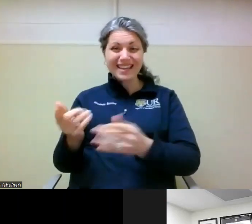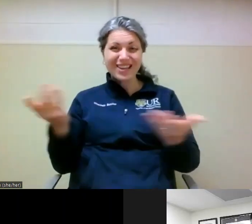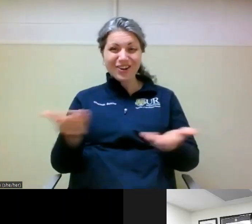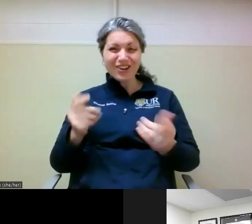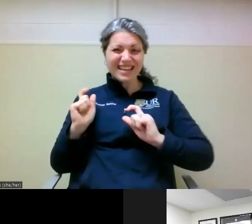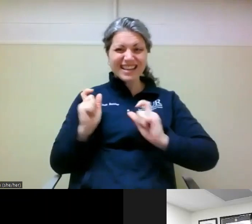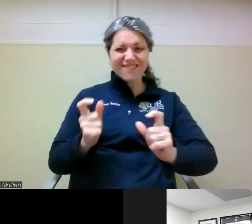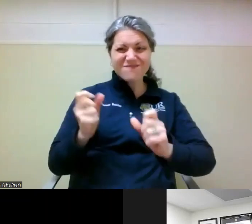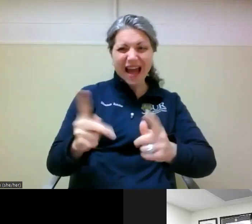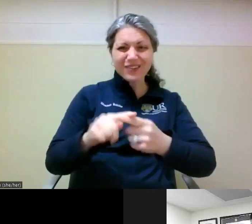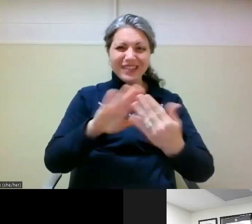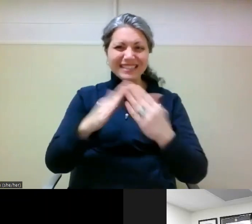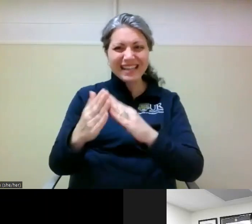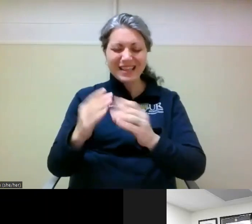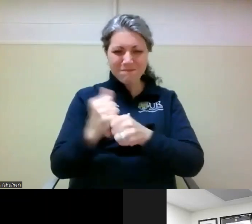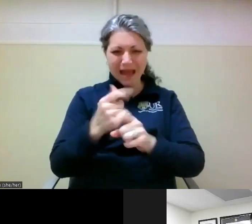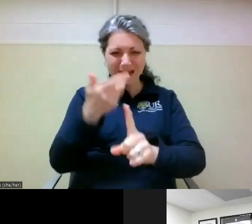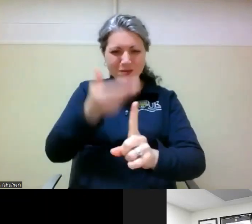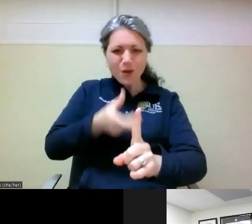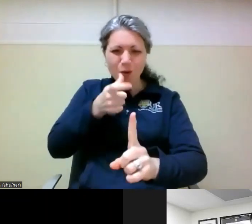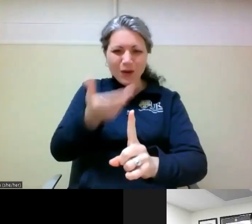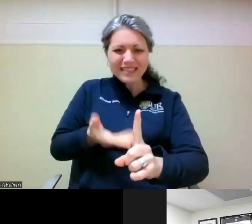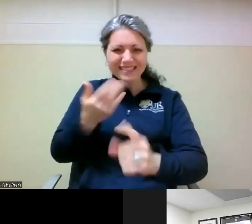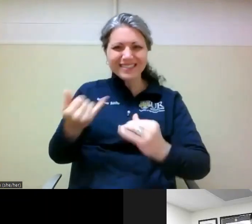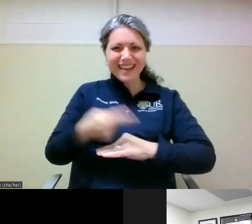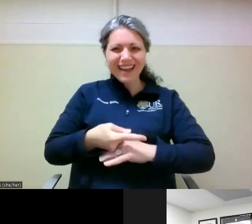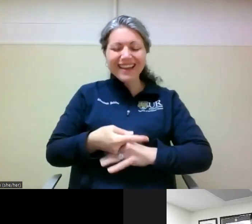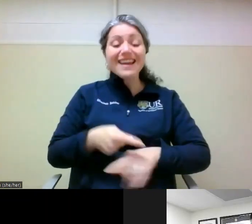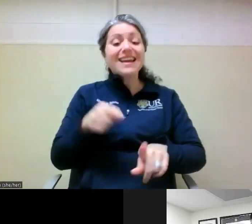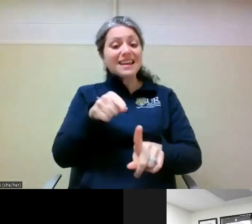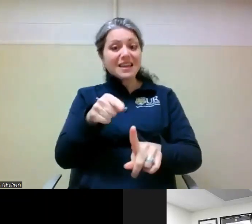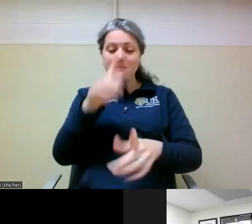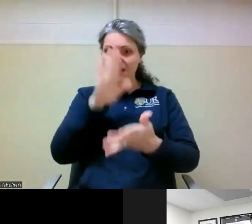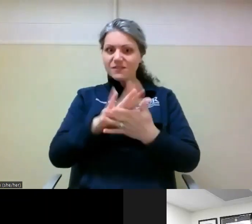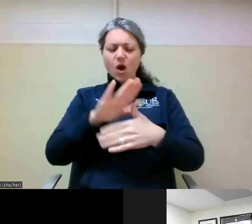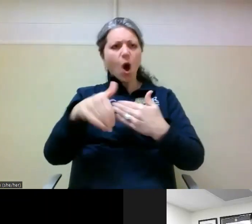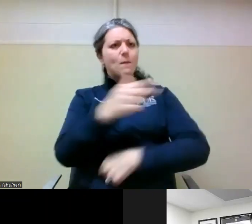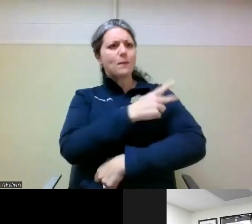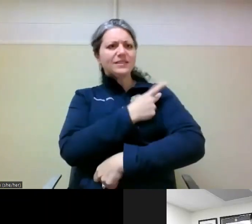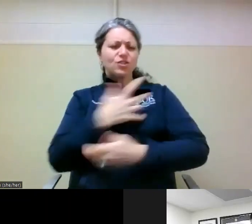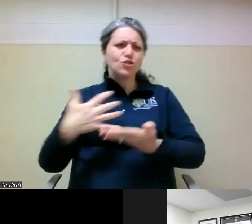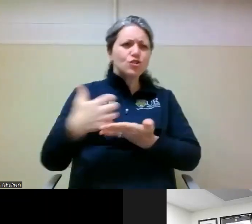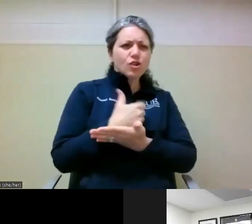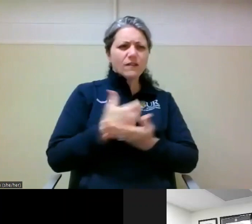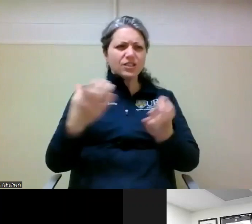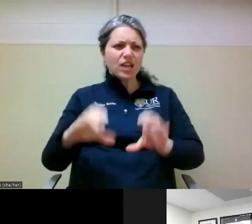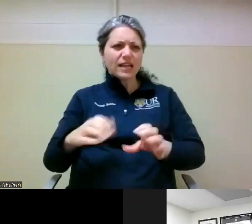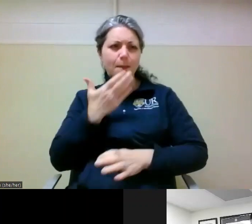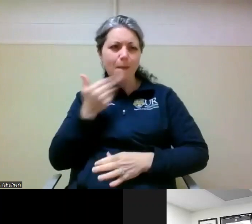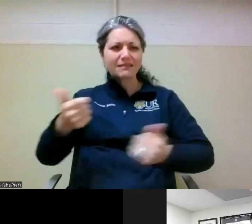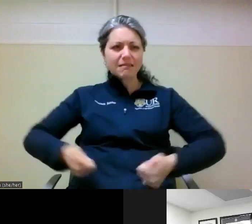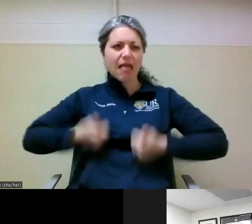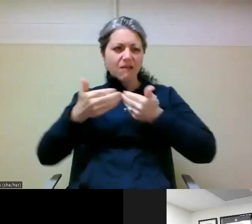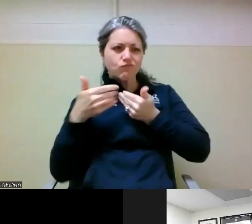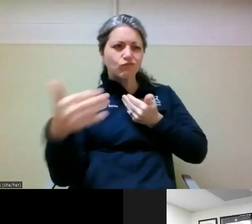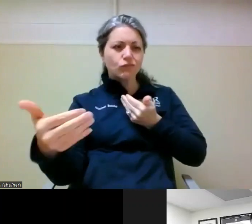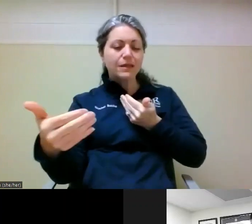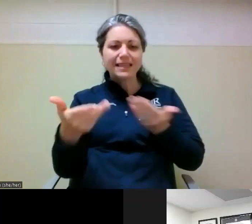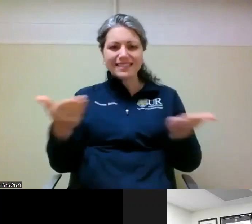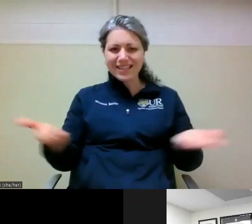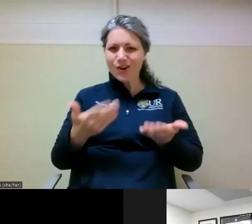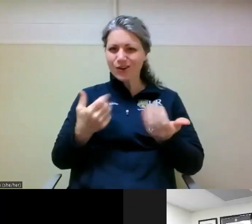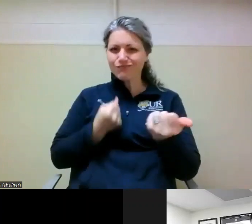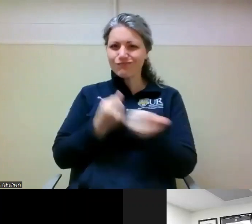people that made him who he is today. He believes that all patients deserve the chance at living their best life. He is here to help them get